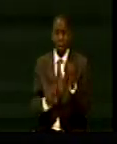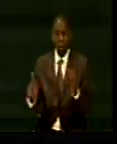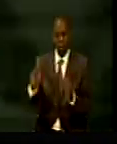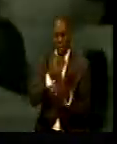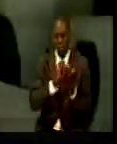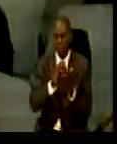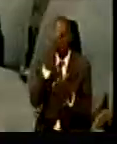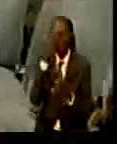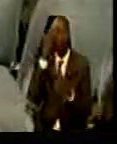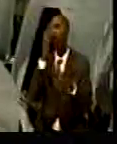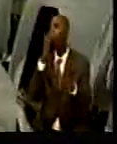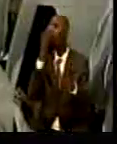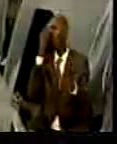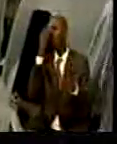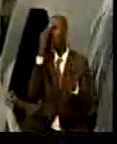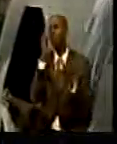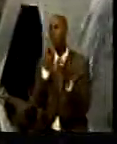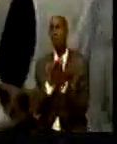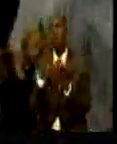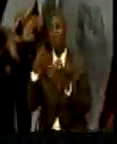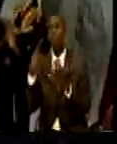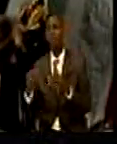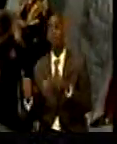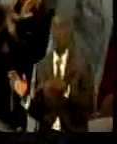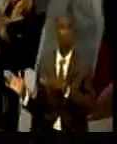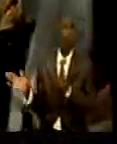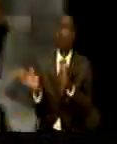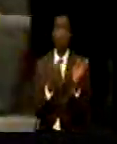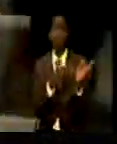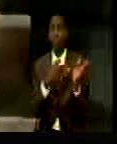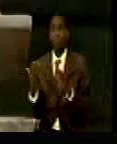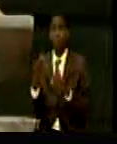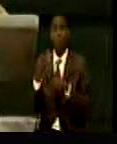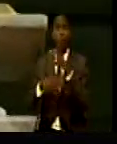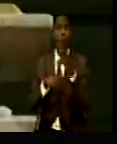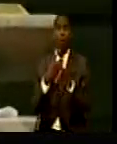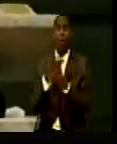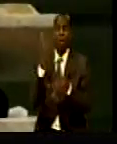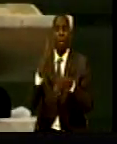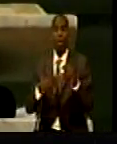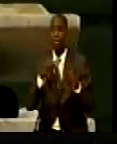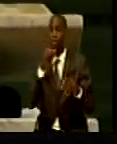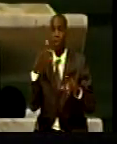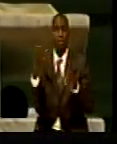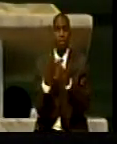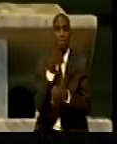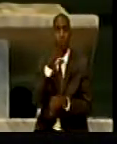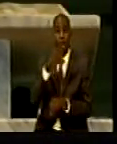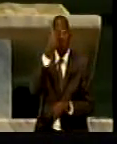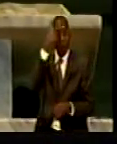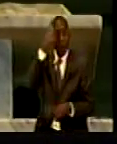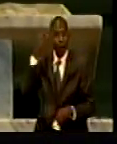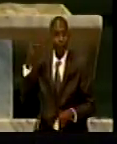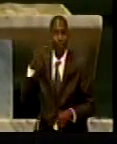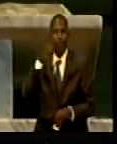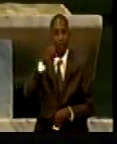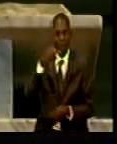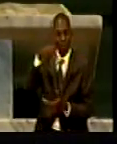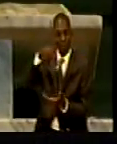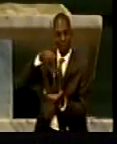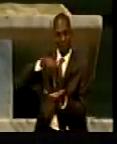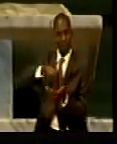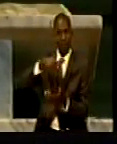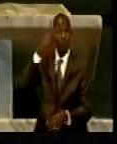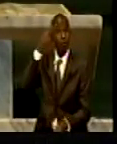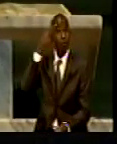the wind cannot blow you here and there, because you stand for. You stand